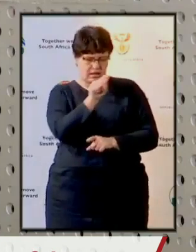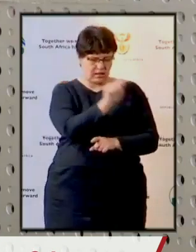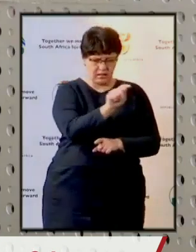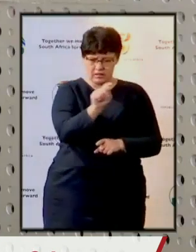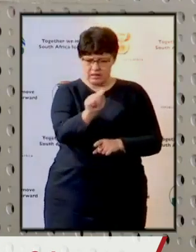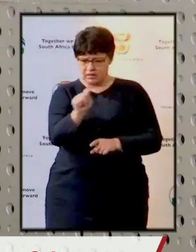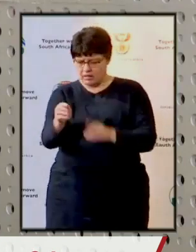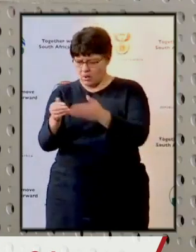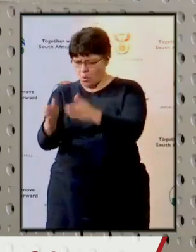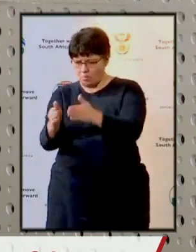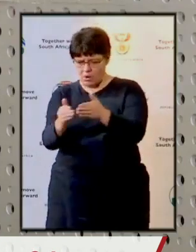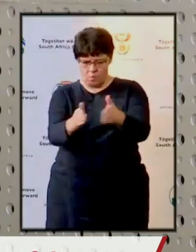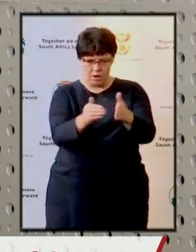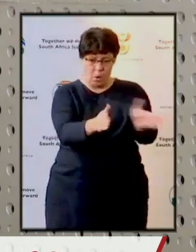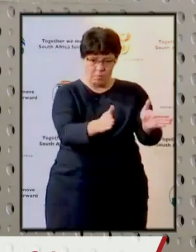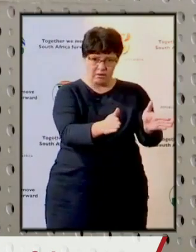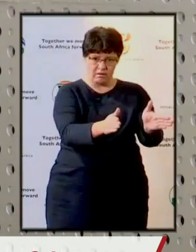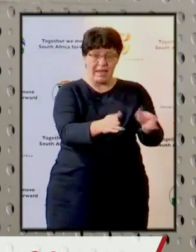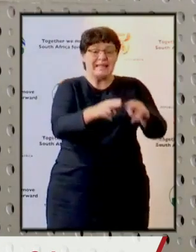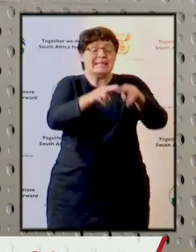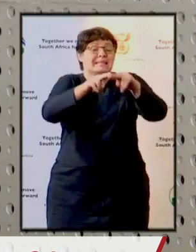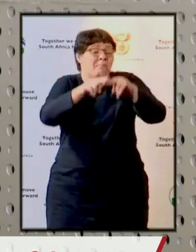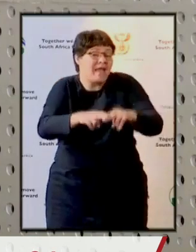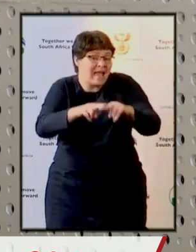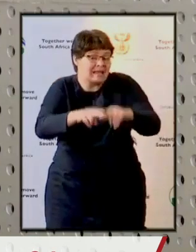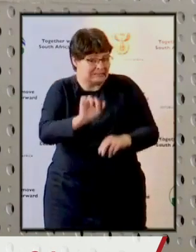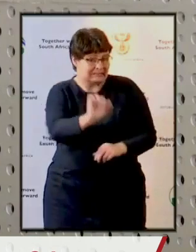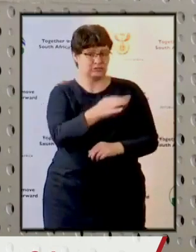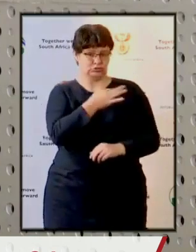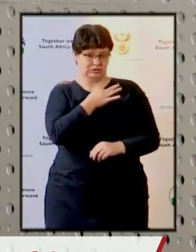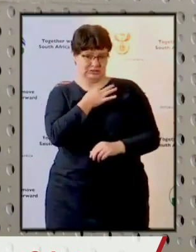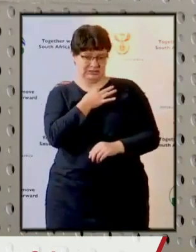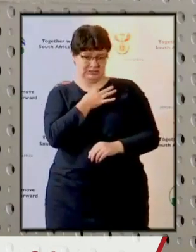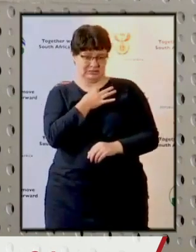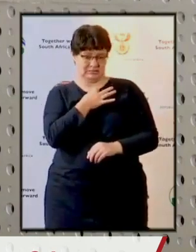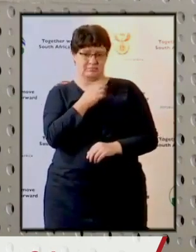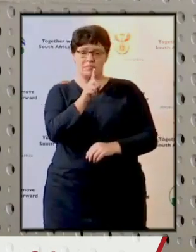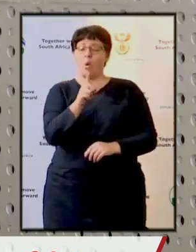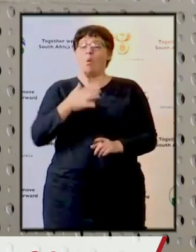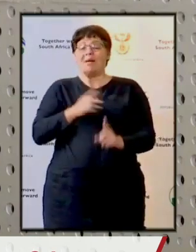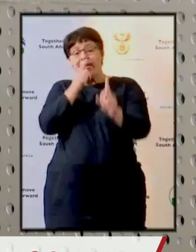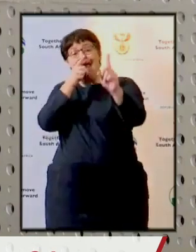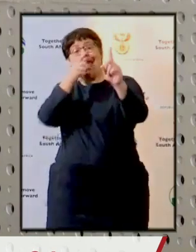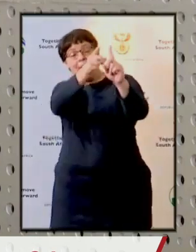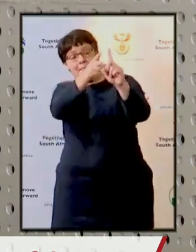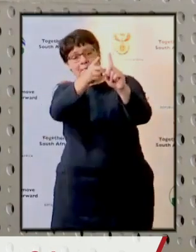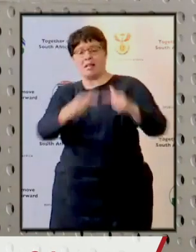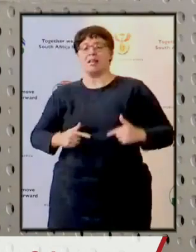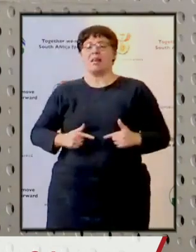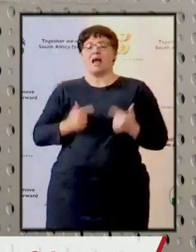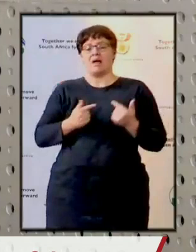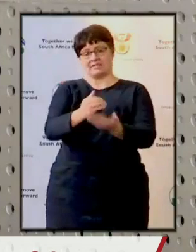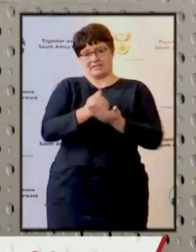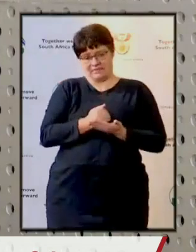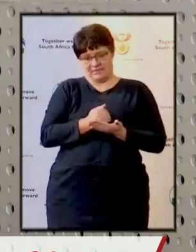activities as possible, given the health risk. The main point is to save lives, to save as many lives